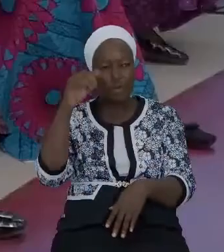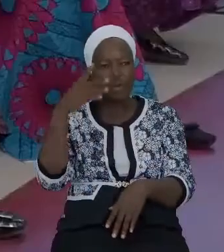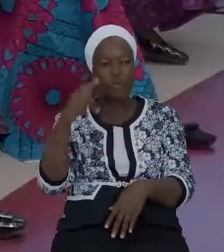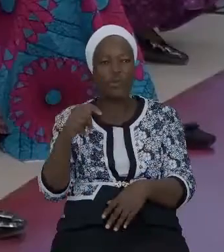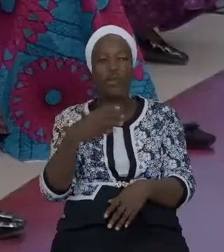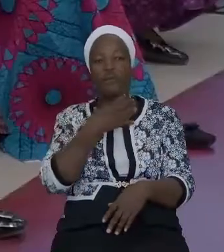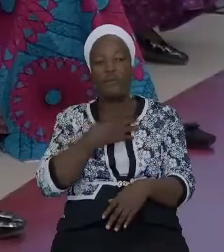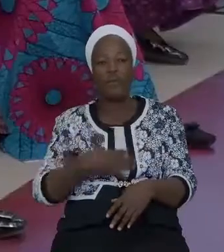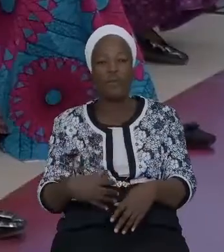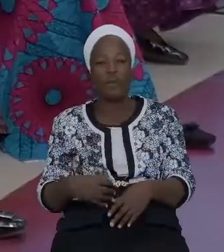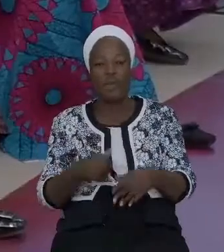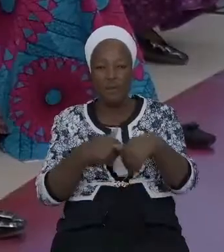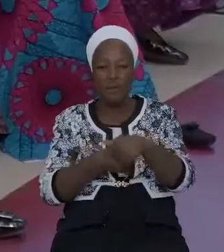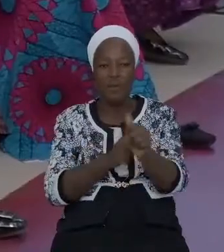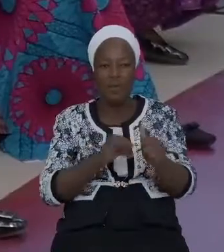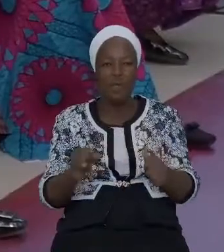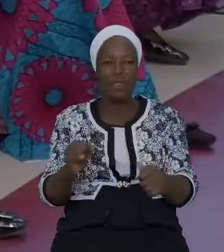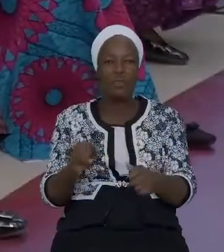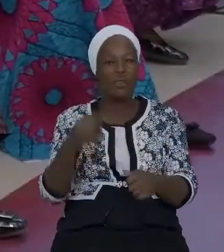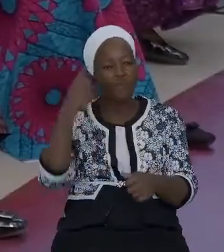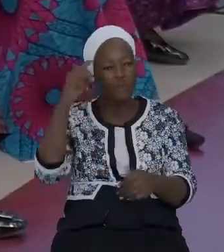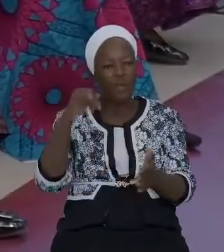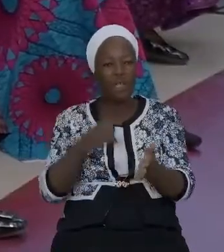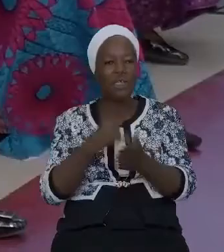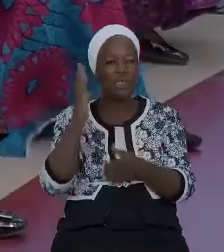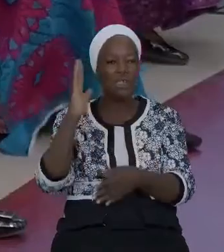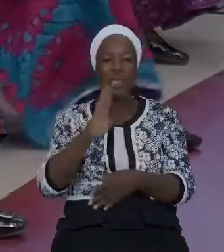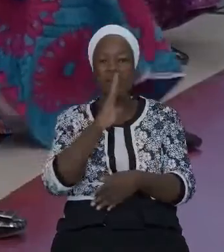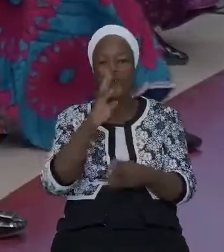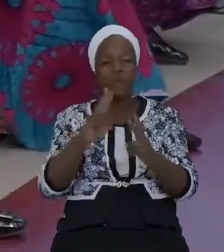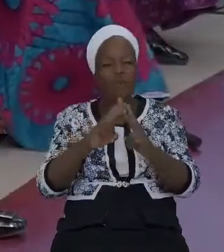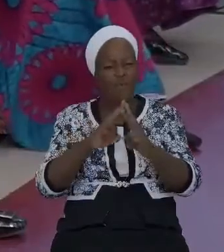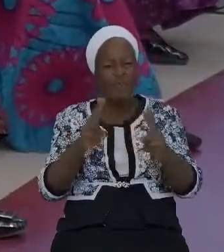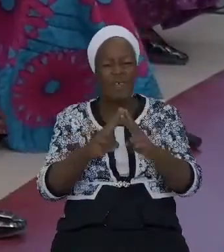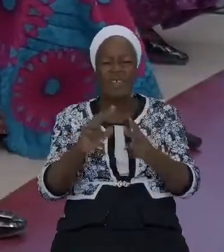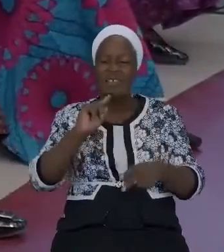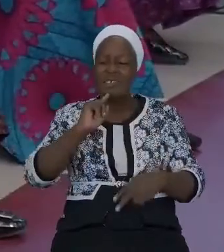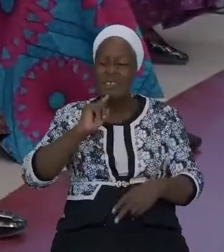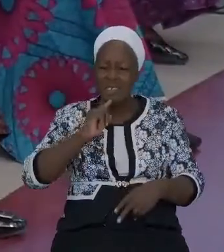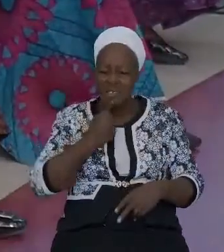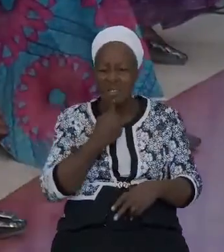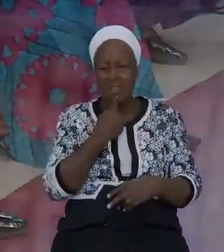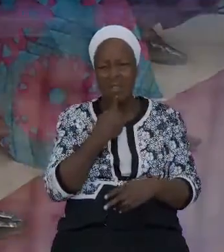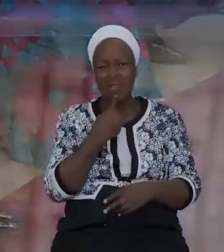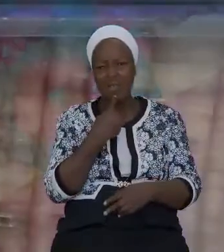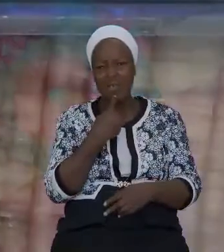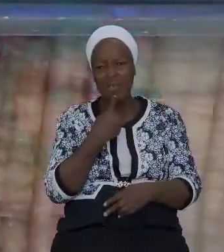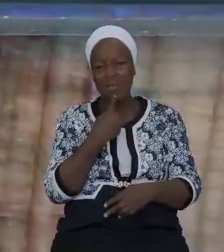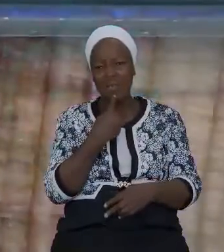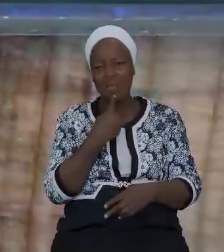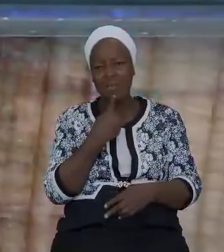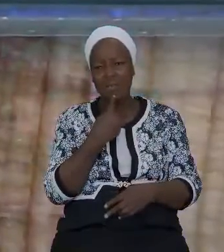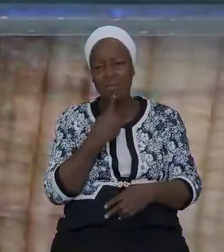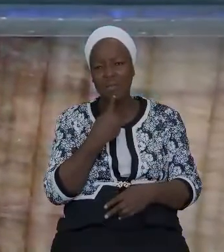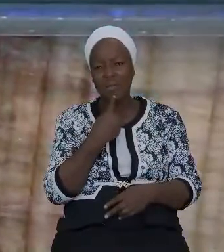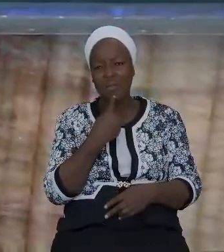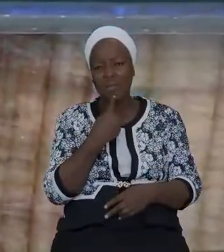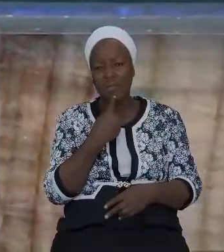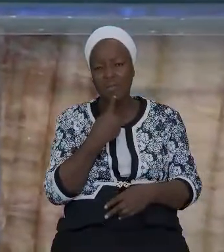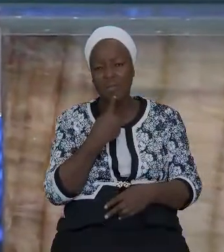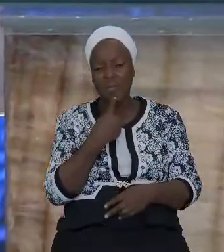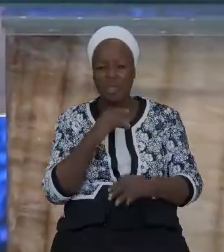famine following, for it shall be very grievous. Plan.